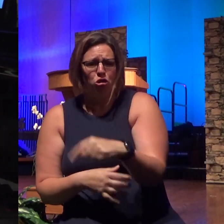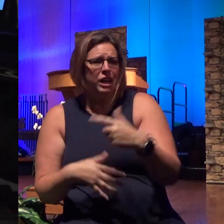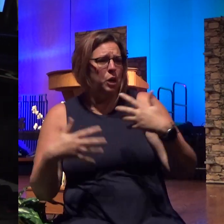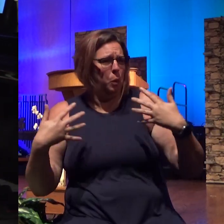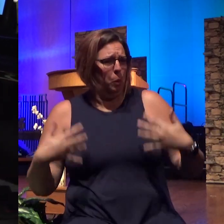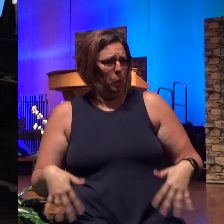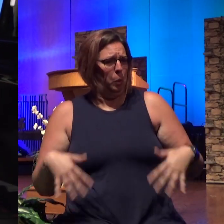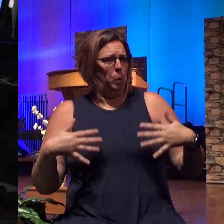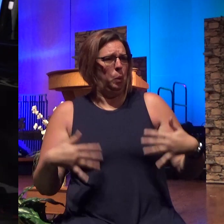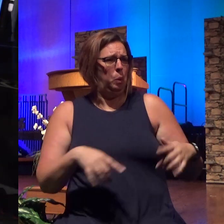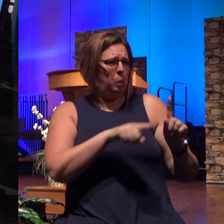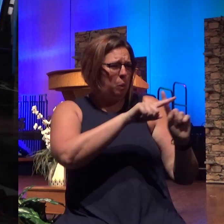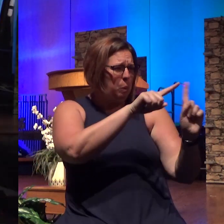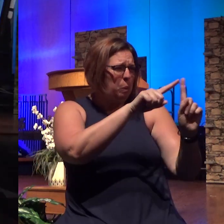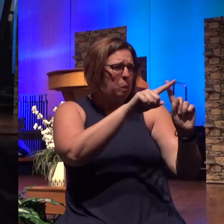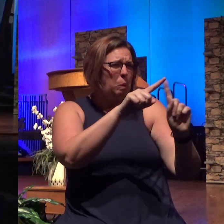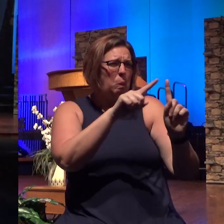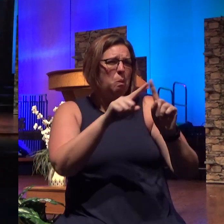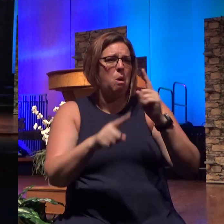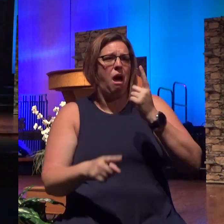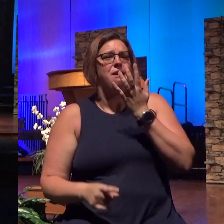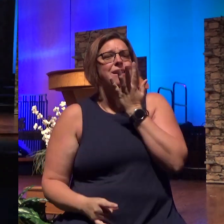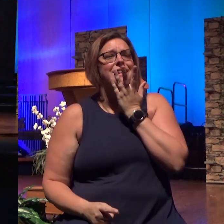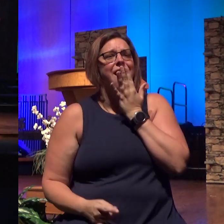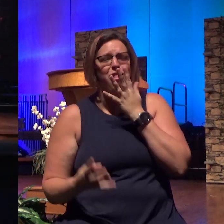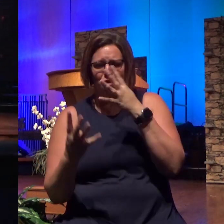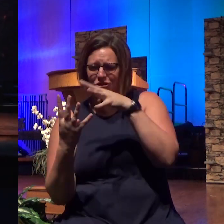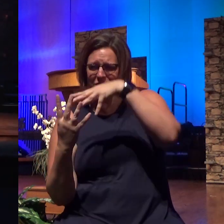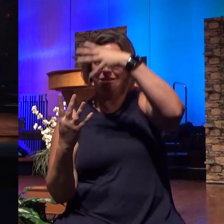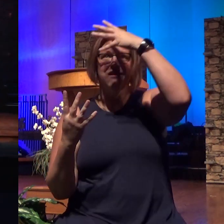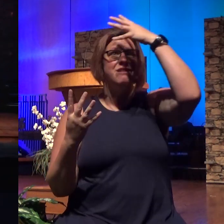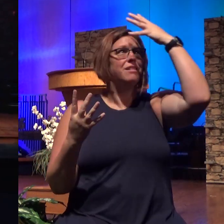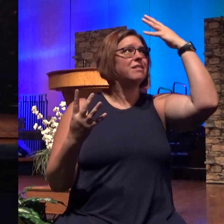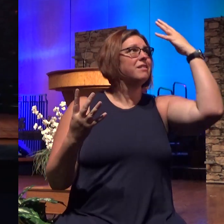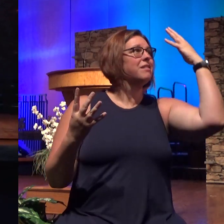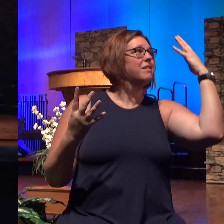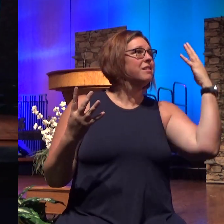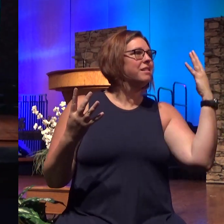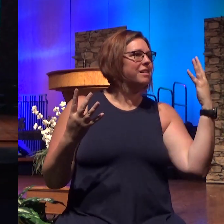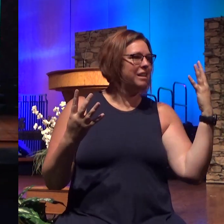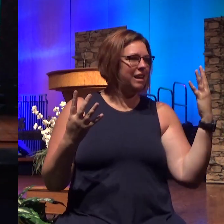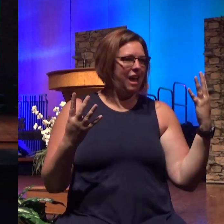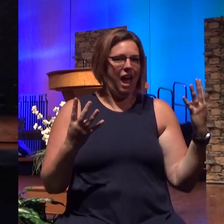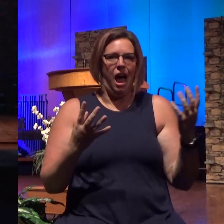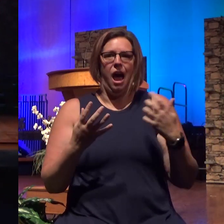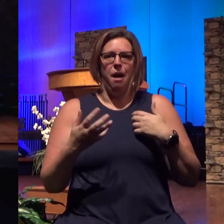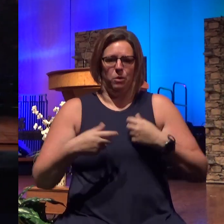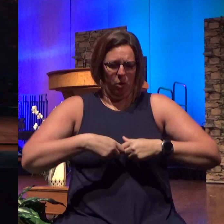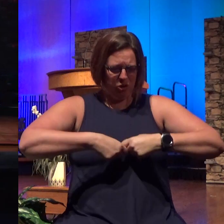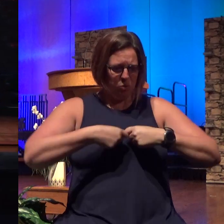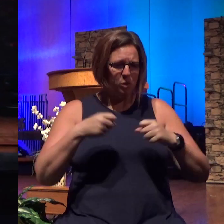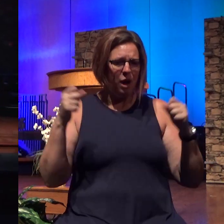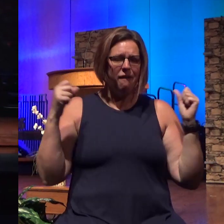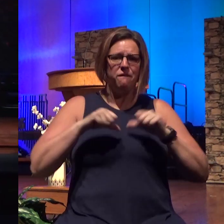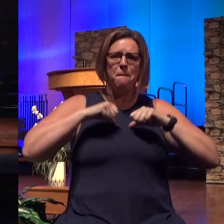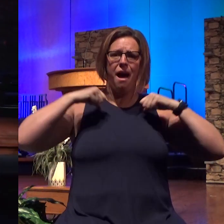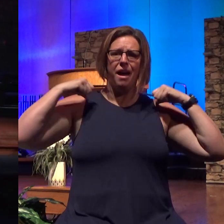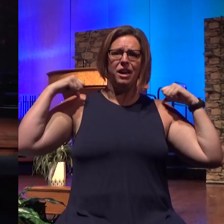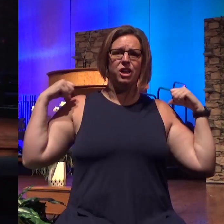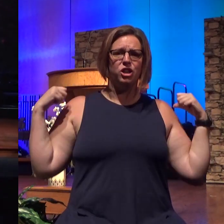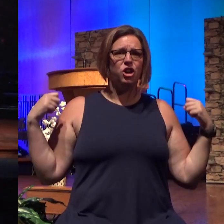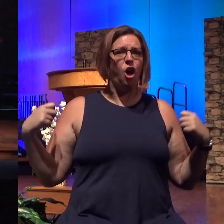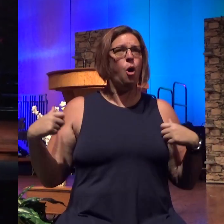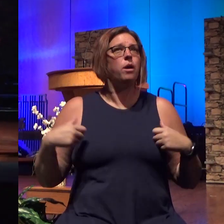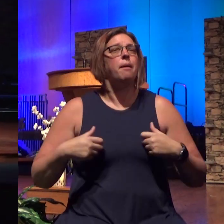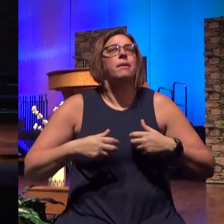least a million others. So tie up the bow, take off your coat, and take